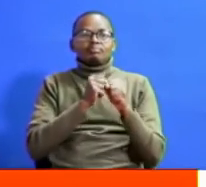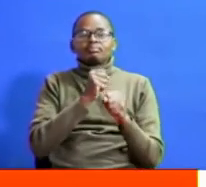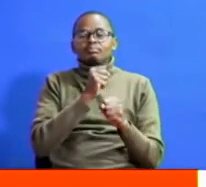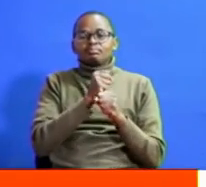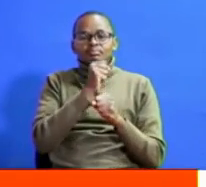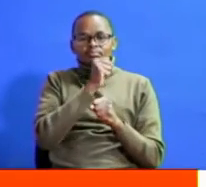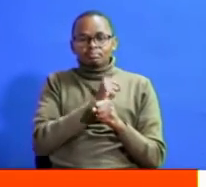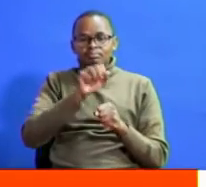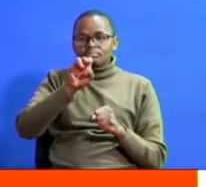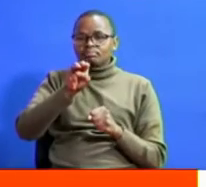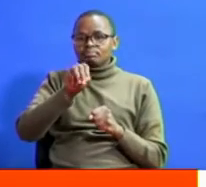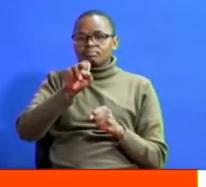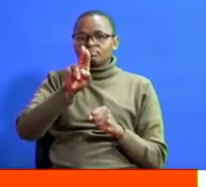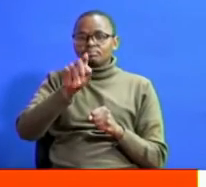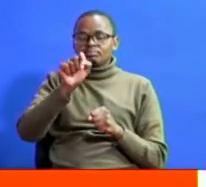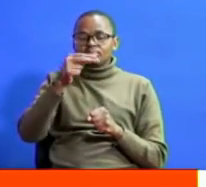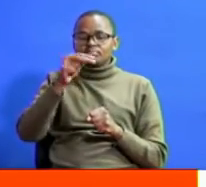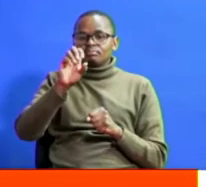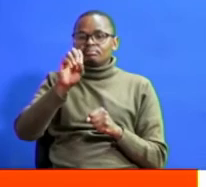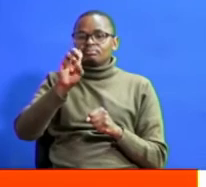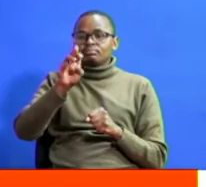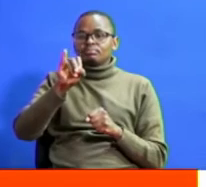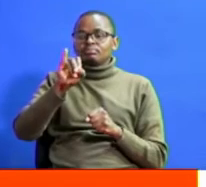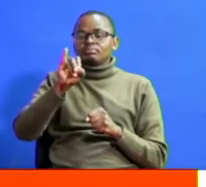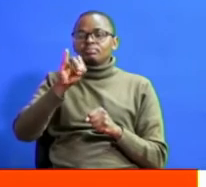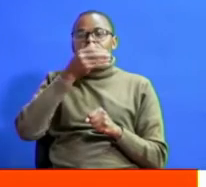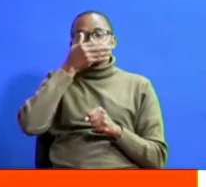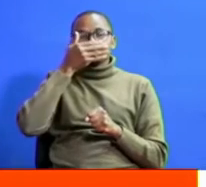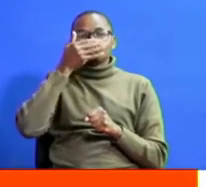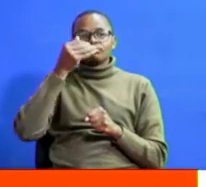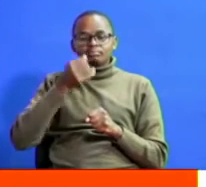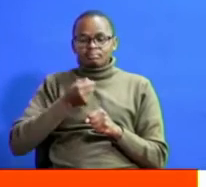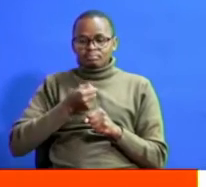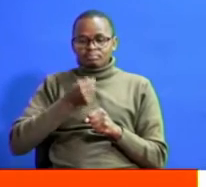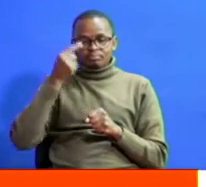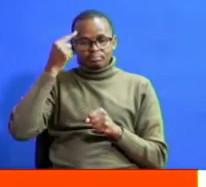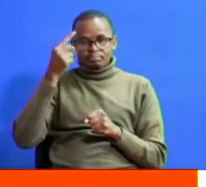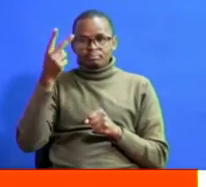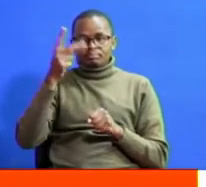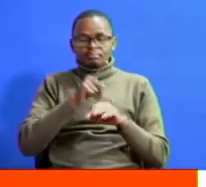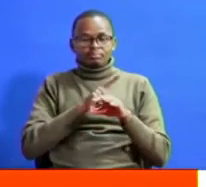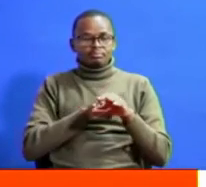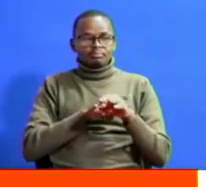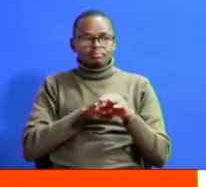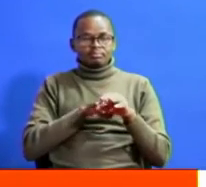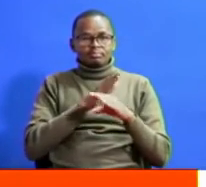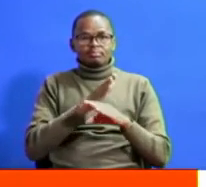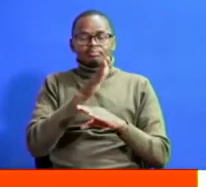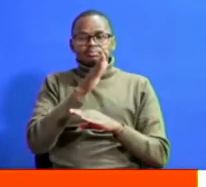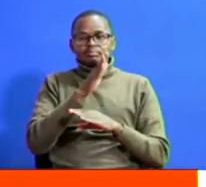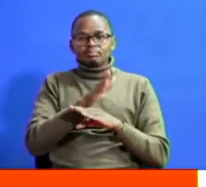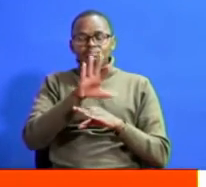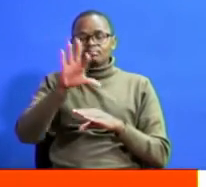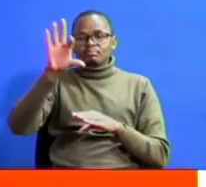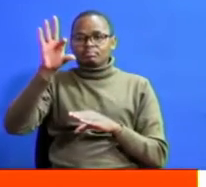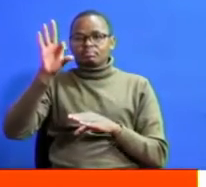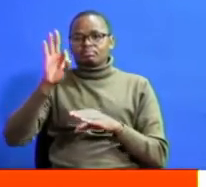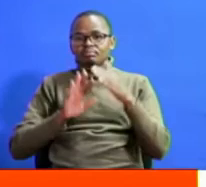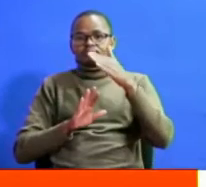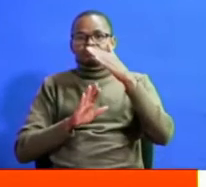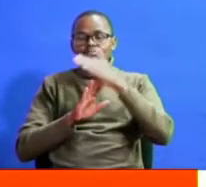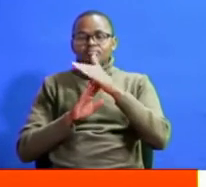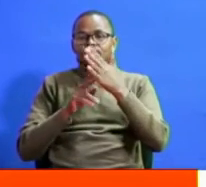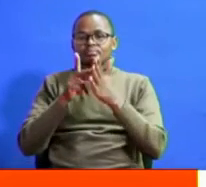12-year-old Mudomi carded 41 points to claim the best girl title for the second time after taking the top